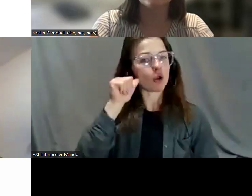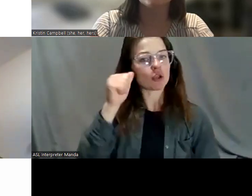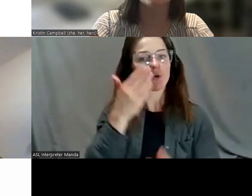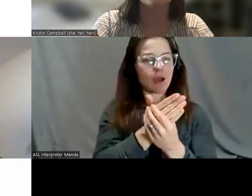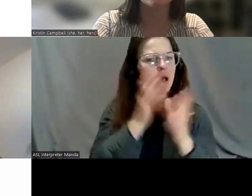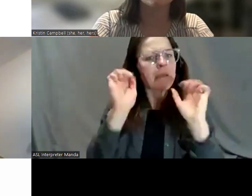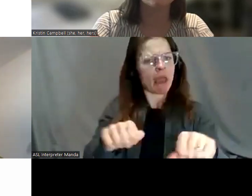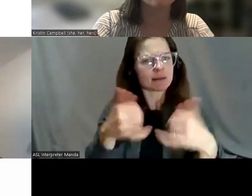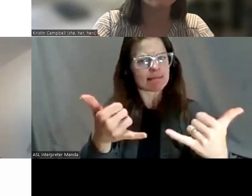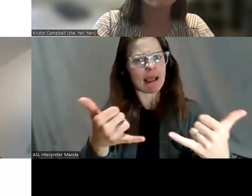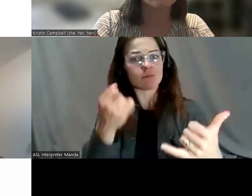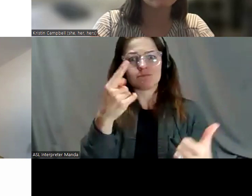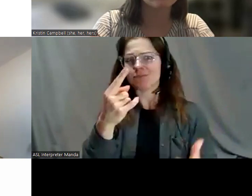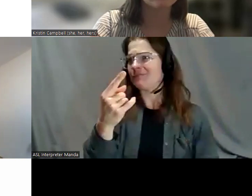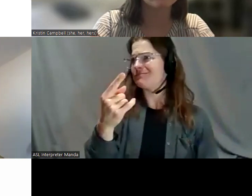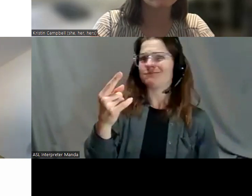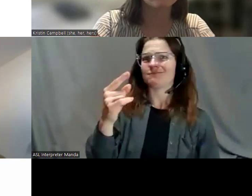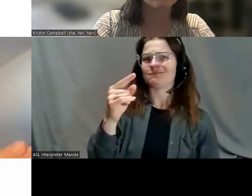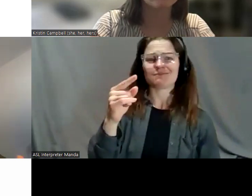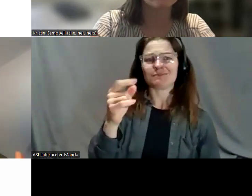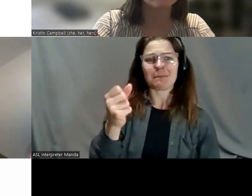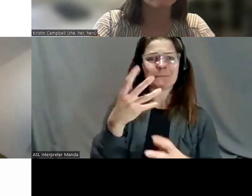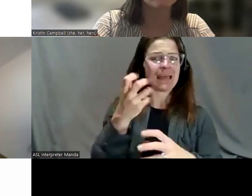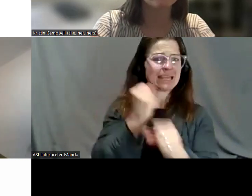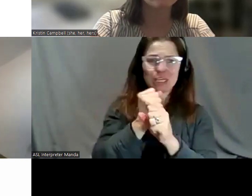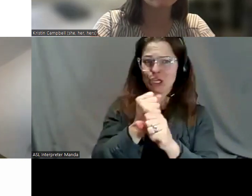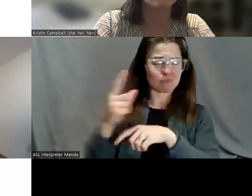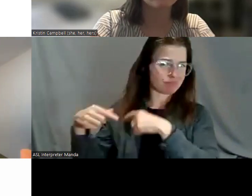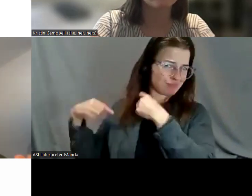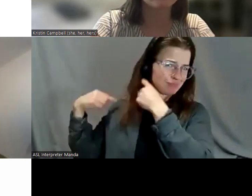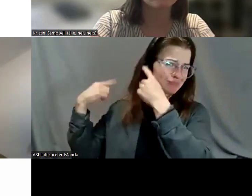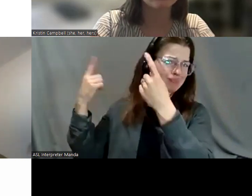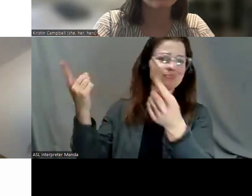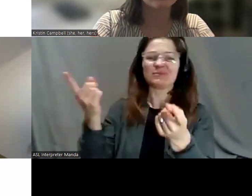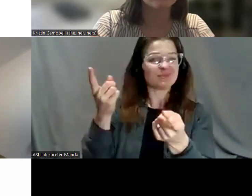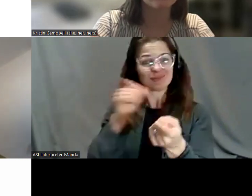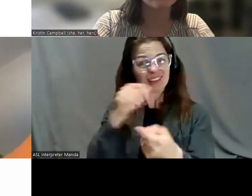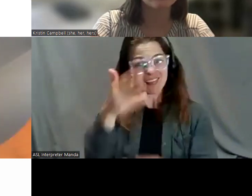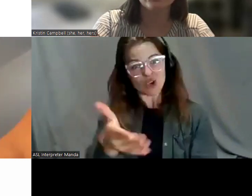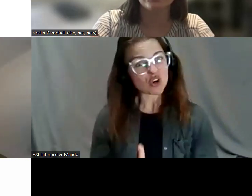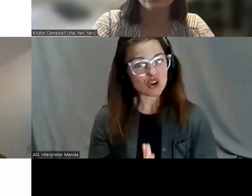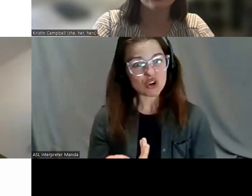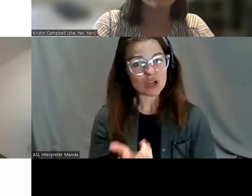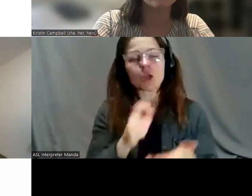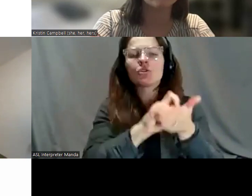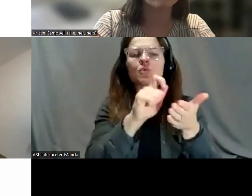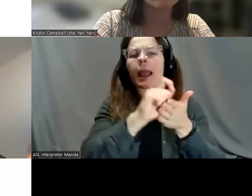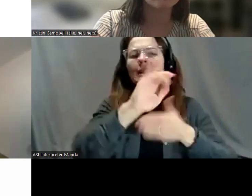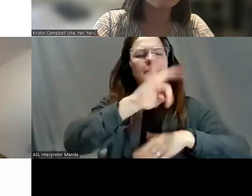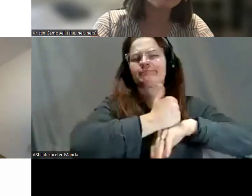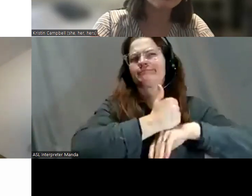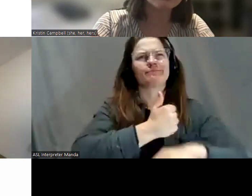exist, for a very long time while writing existed. So writing existed sometime in the